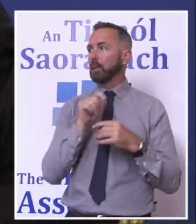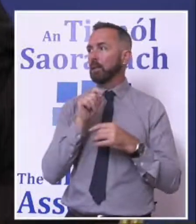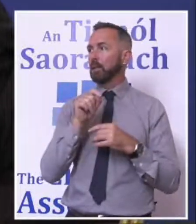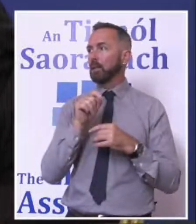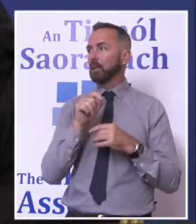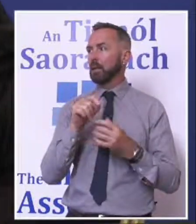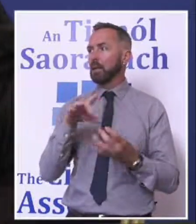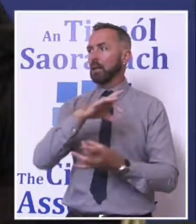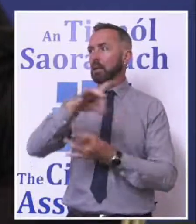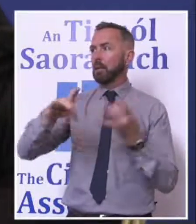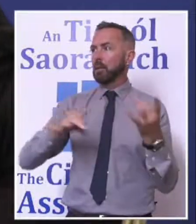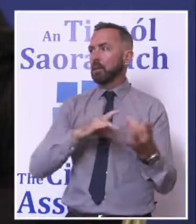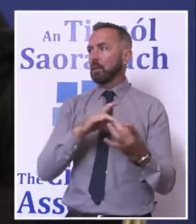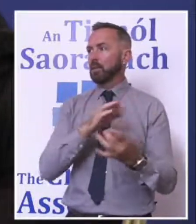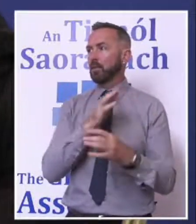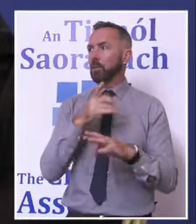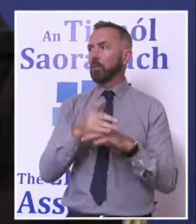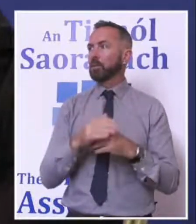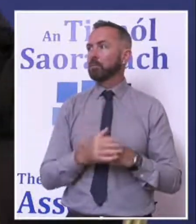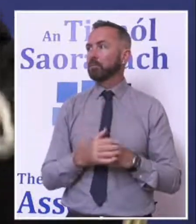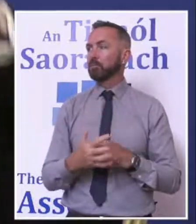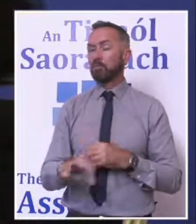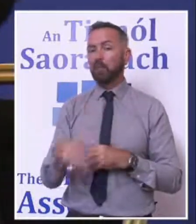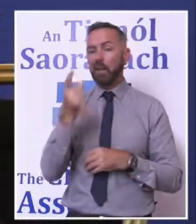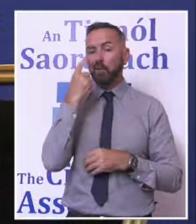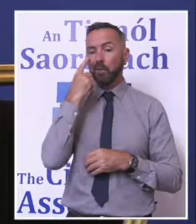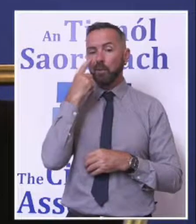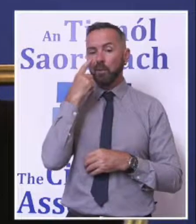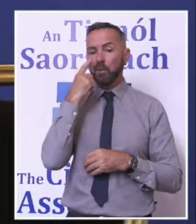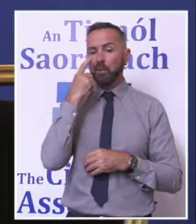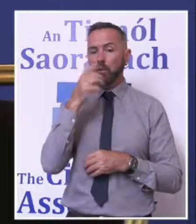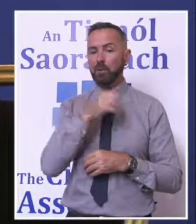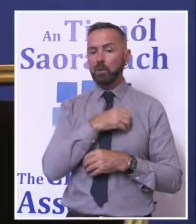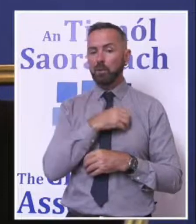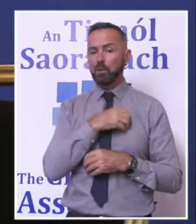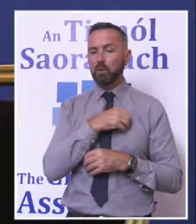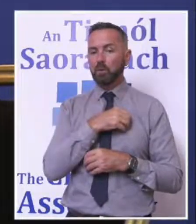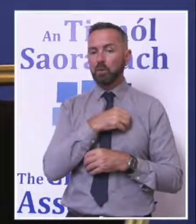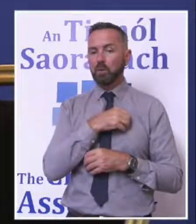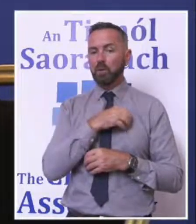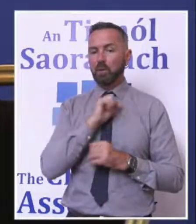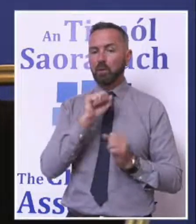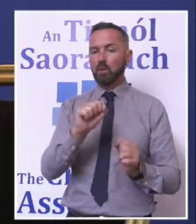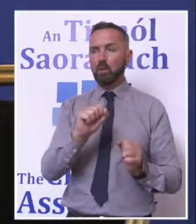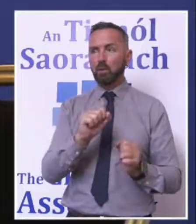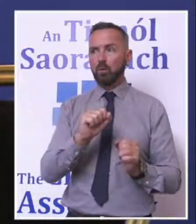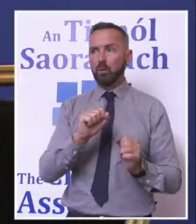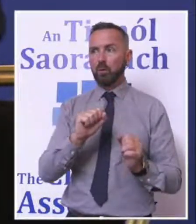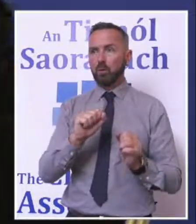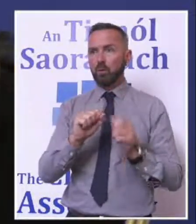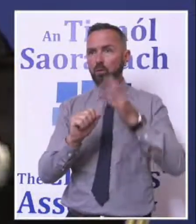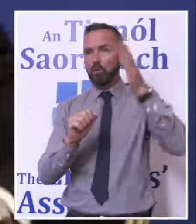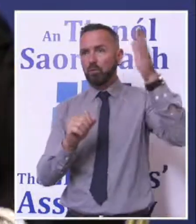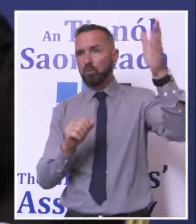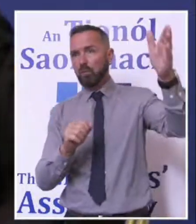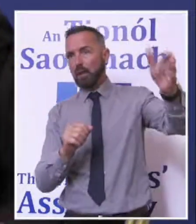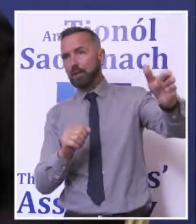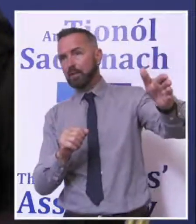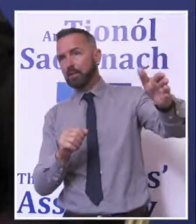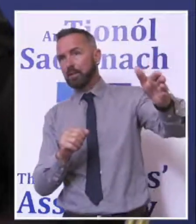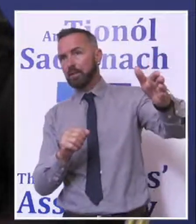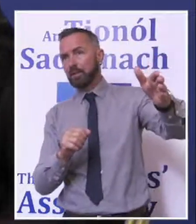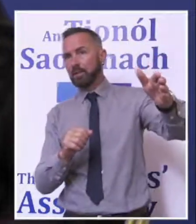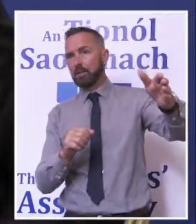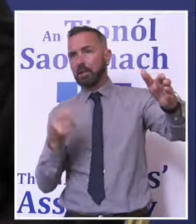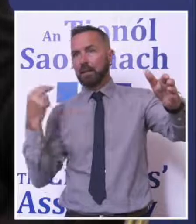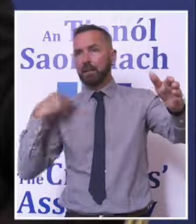mix from. And if you look over to predominantly on your right-hand side, towards Conor, our